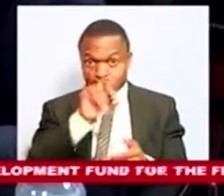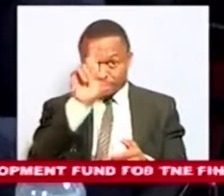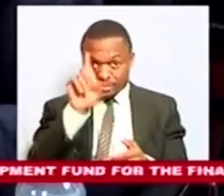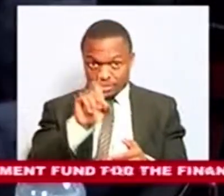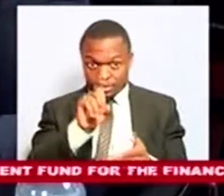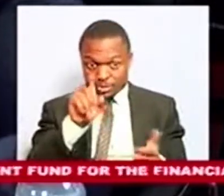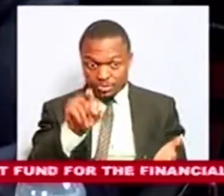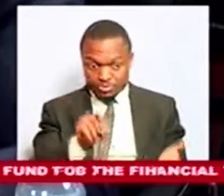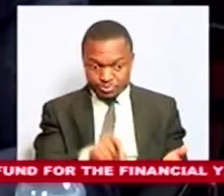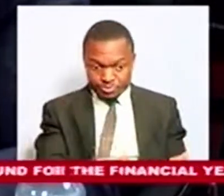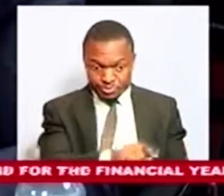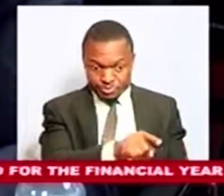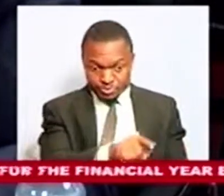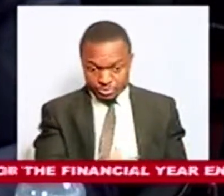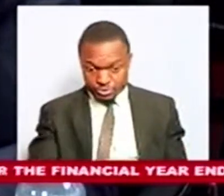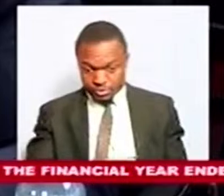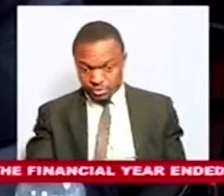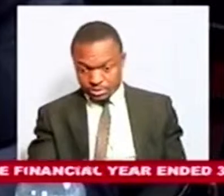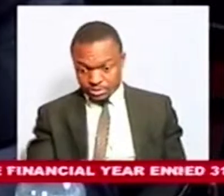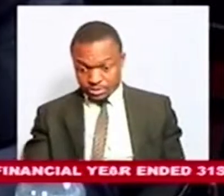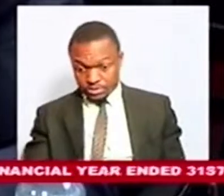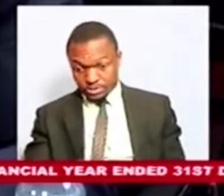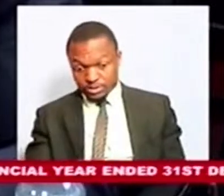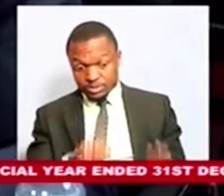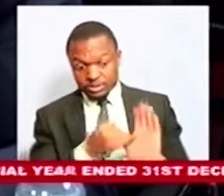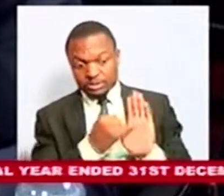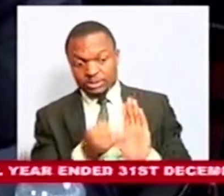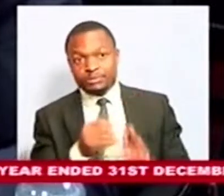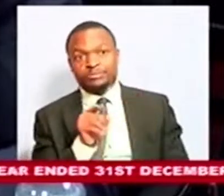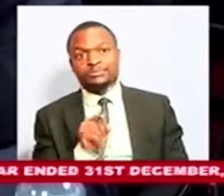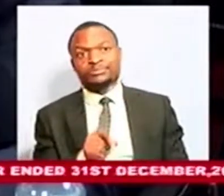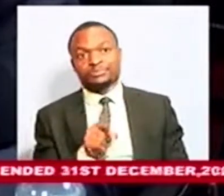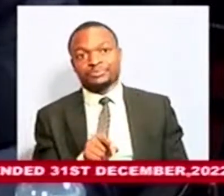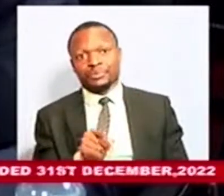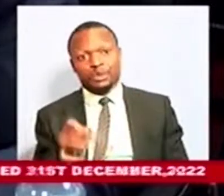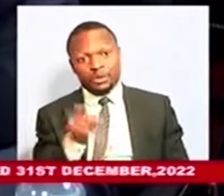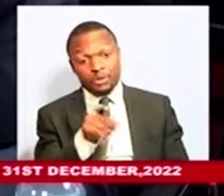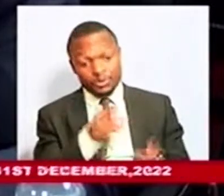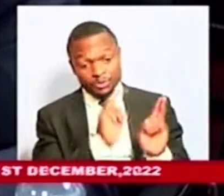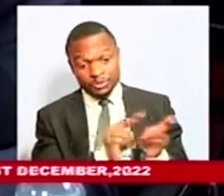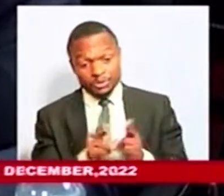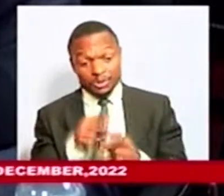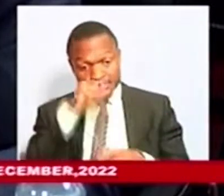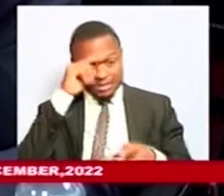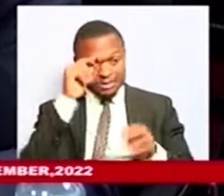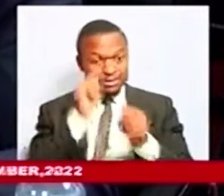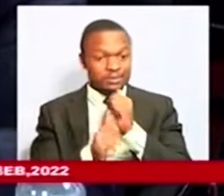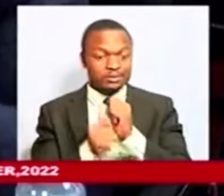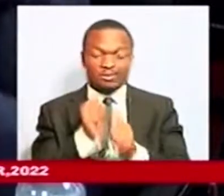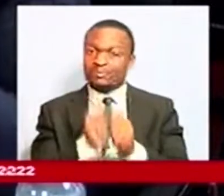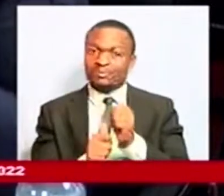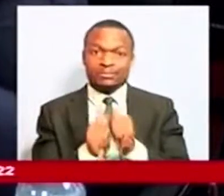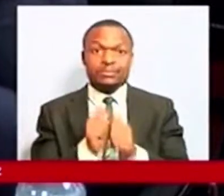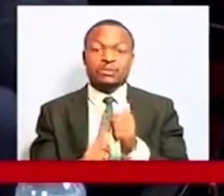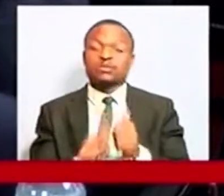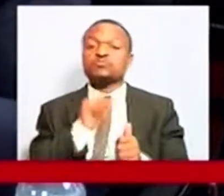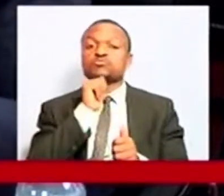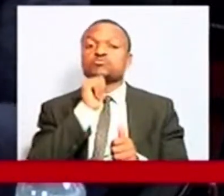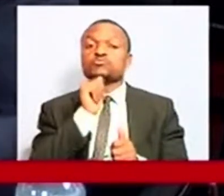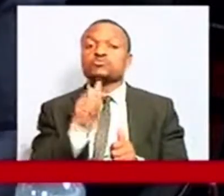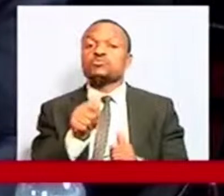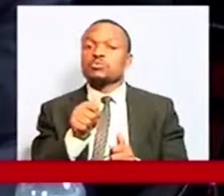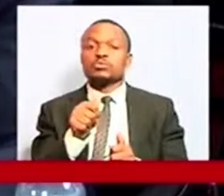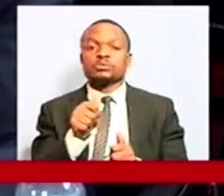clerks which were observed, you have responded that it was because of not treating